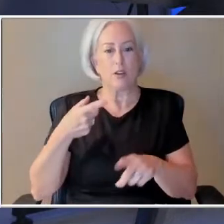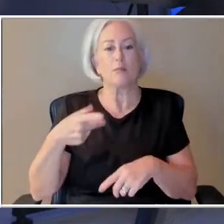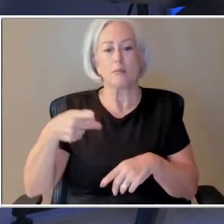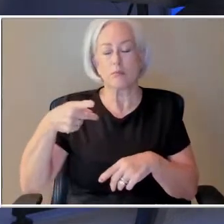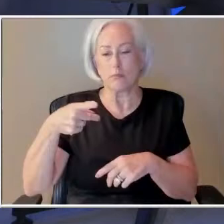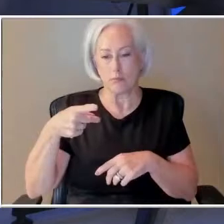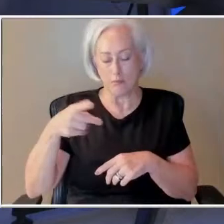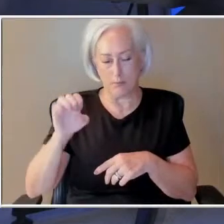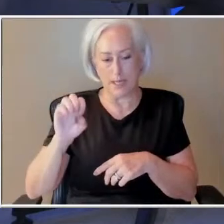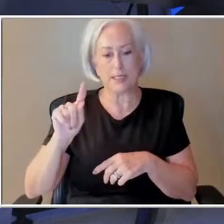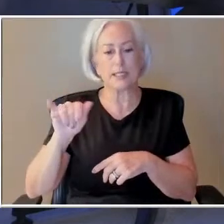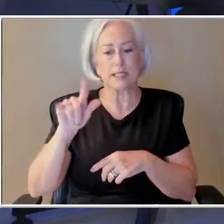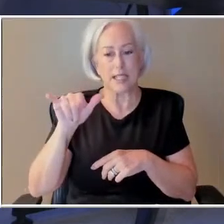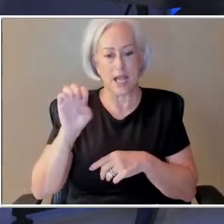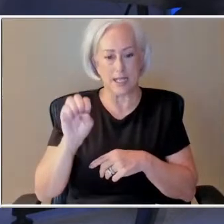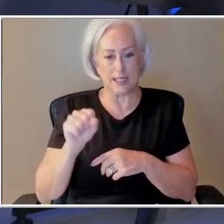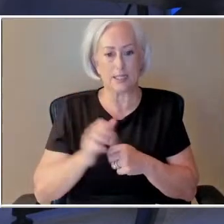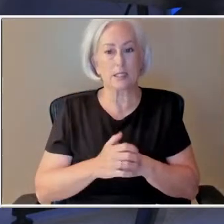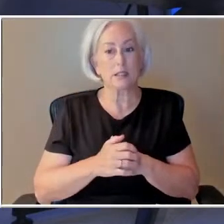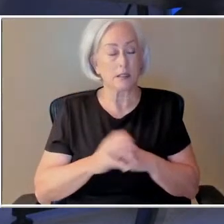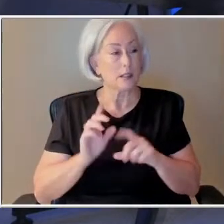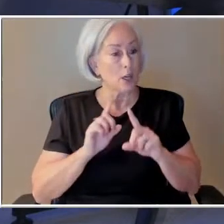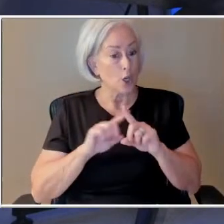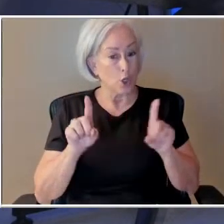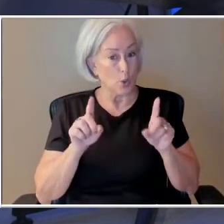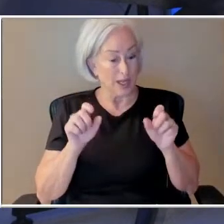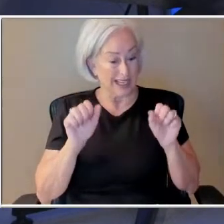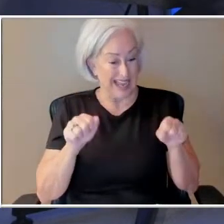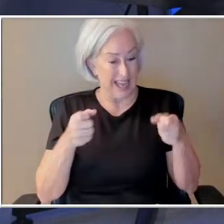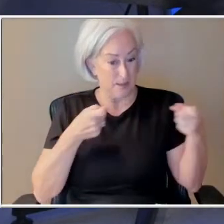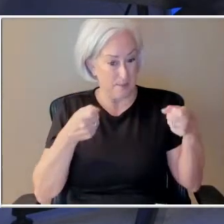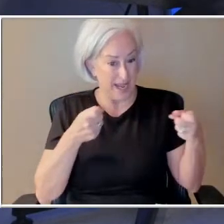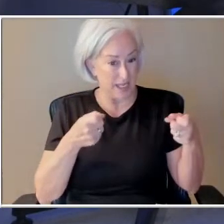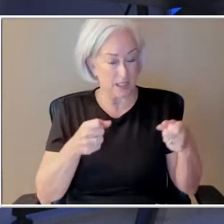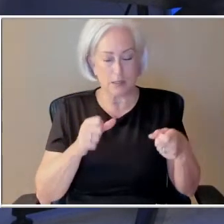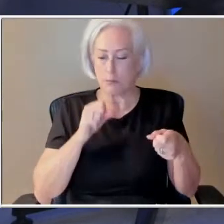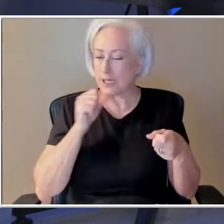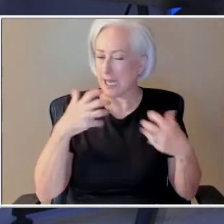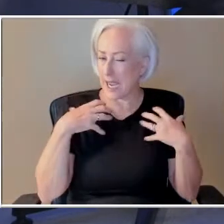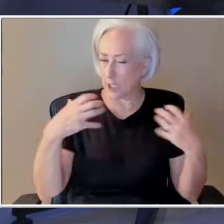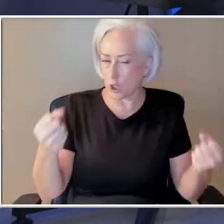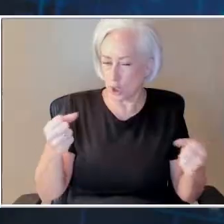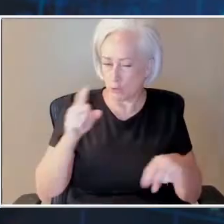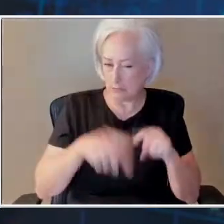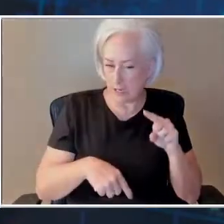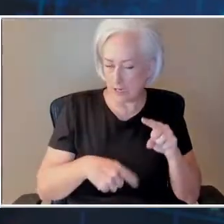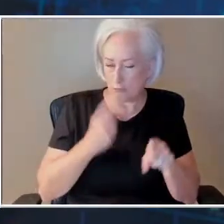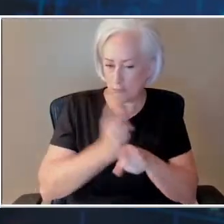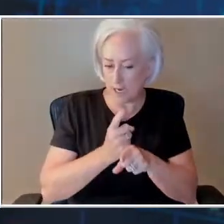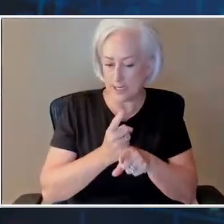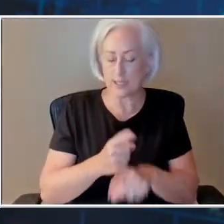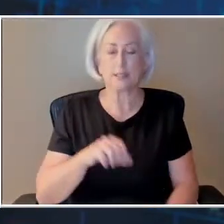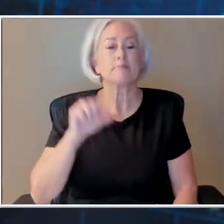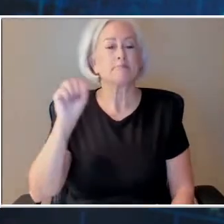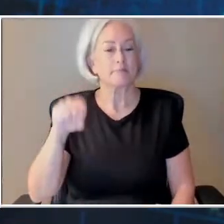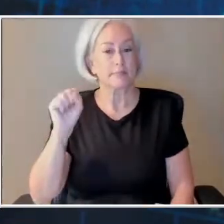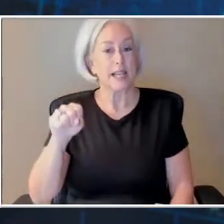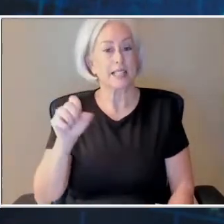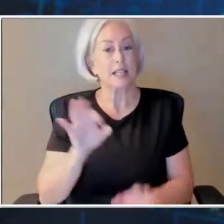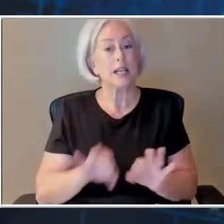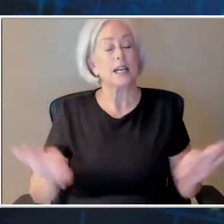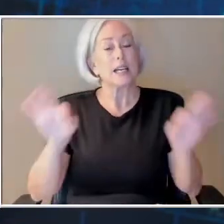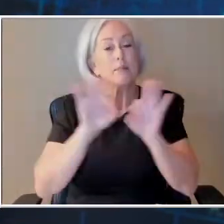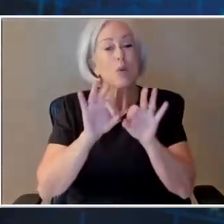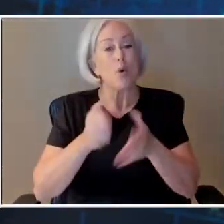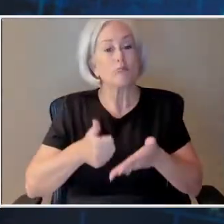it's considered manageable but not curable. Correct. Why can't it be cured? Yeah, I think it's a very important thing to understand how